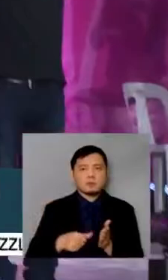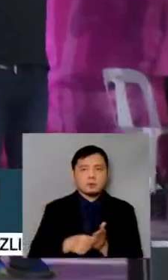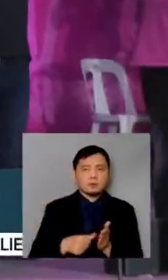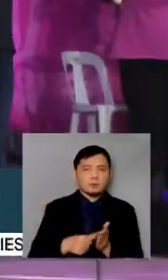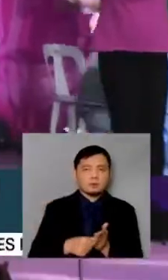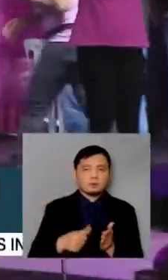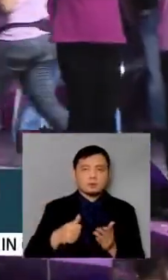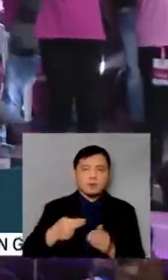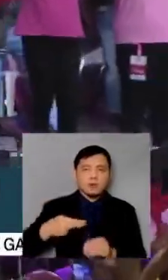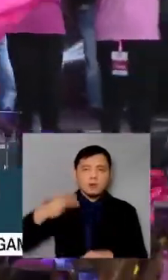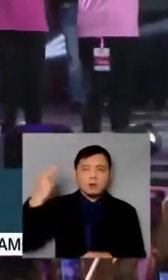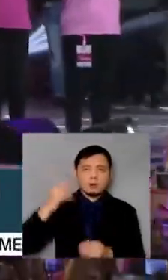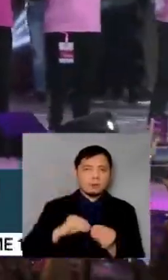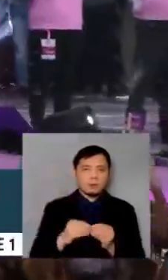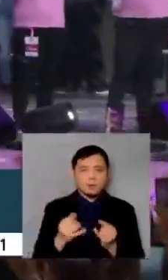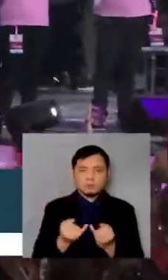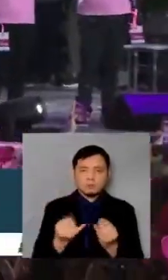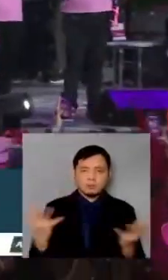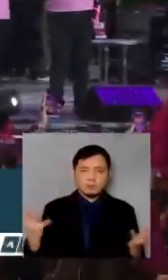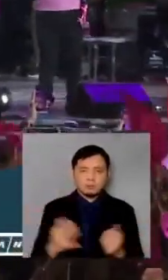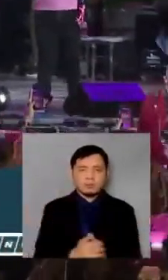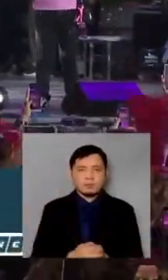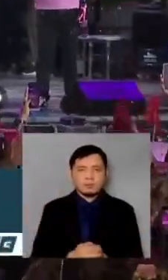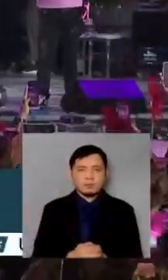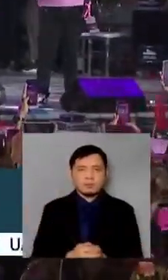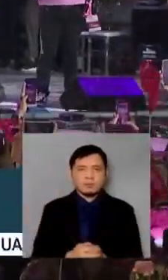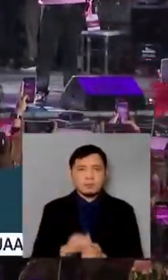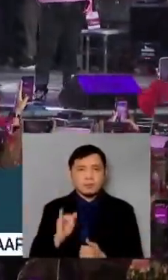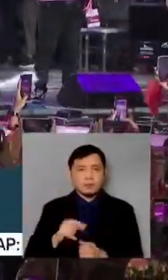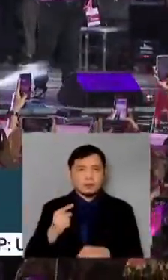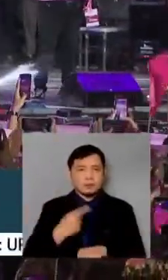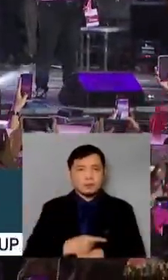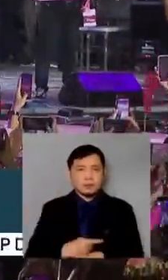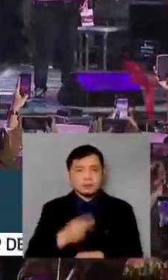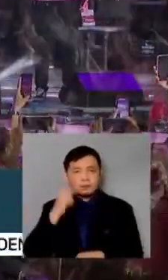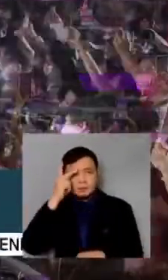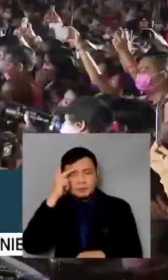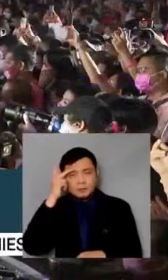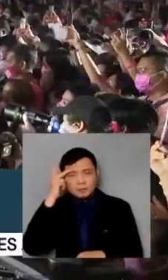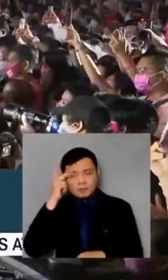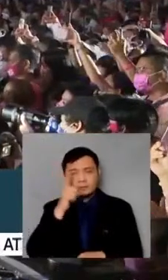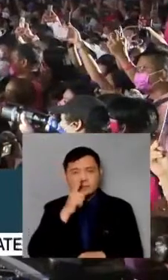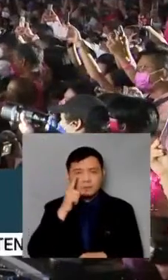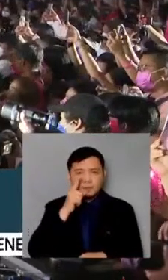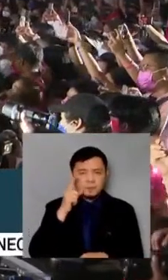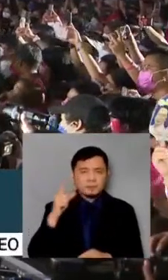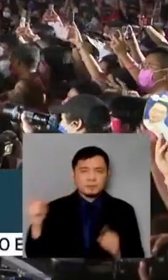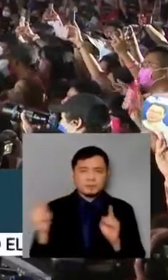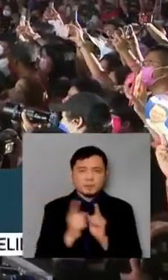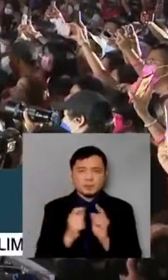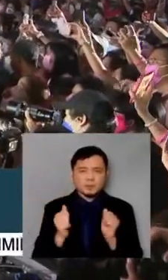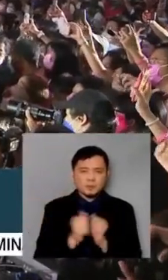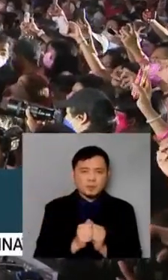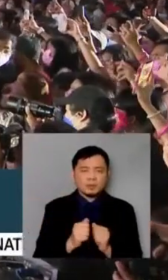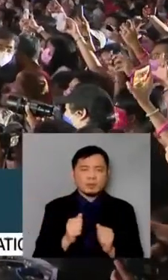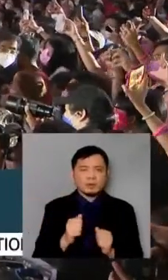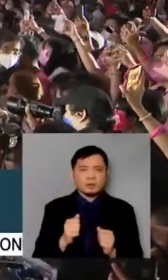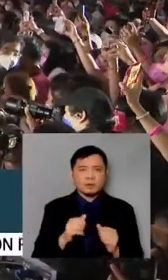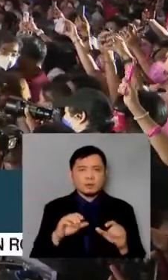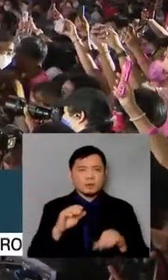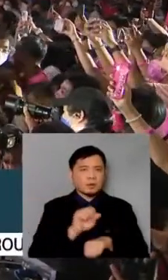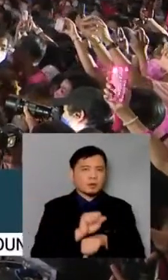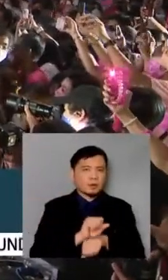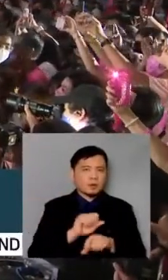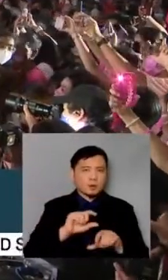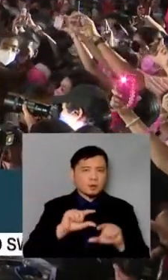day, Robredo and Pangilinan met with the members of Kilusang Maya Uno, one of the Philippines' largest labor groups, after